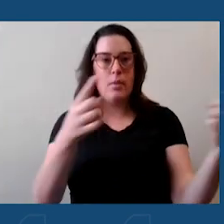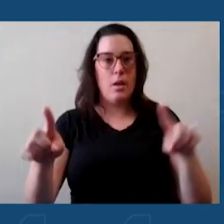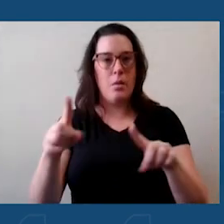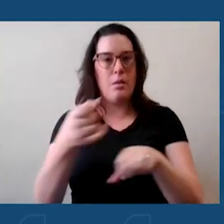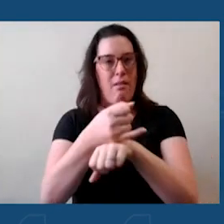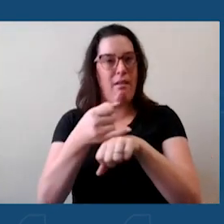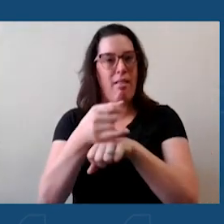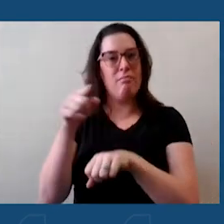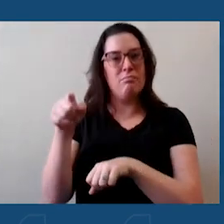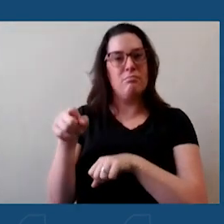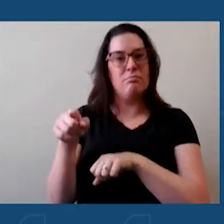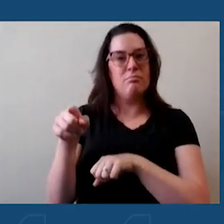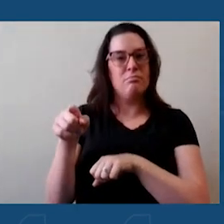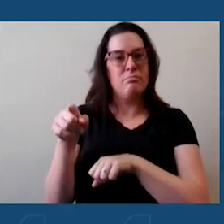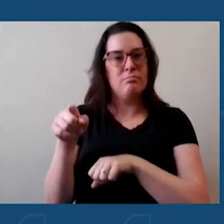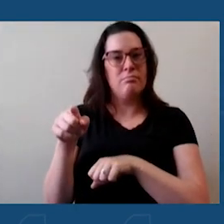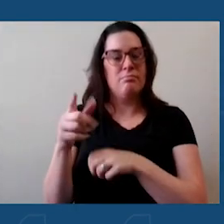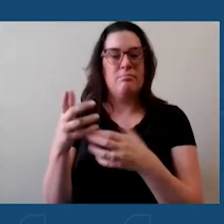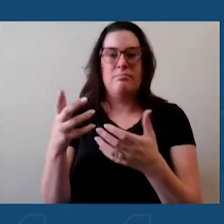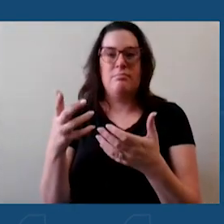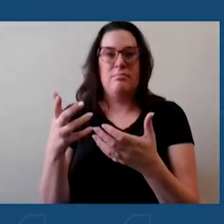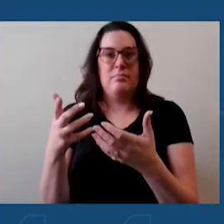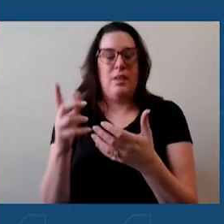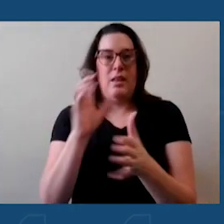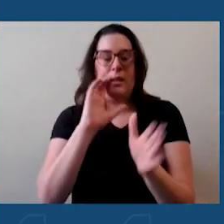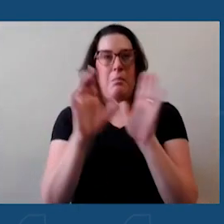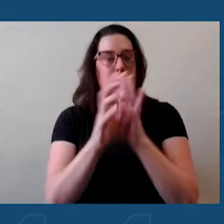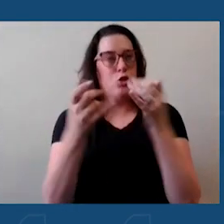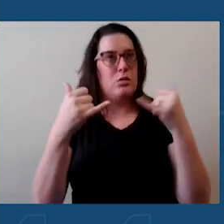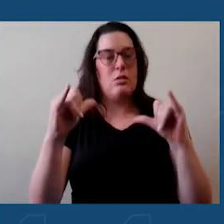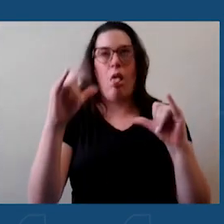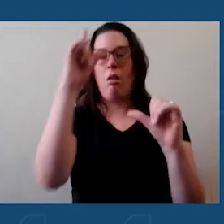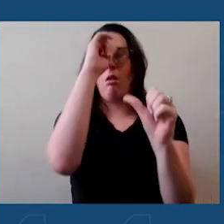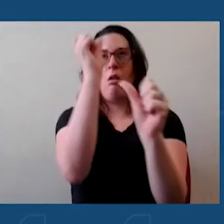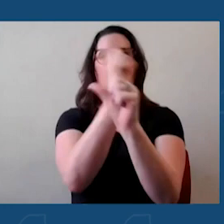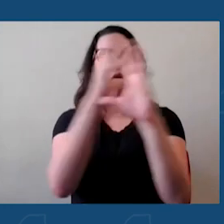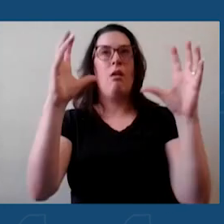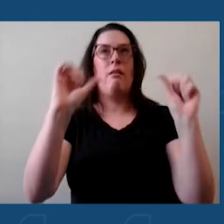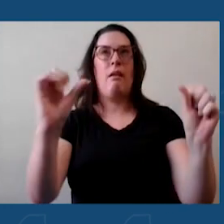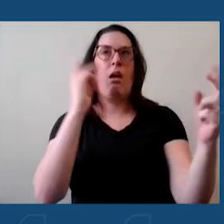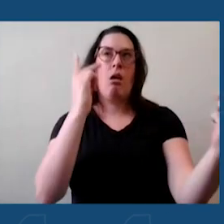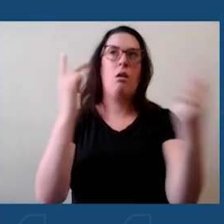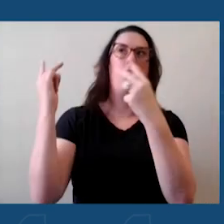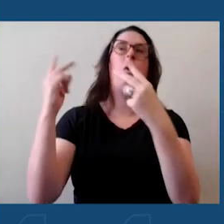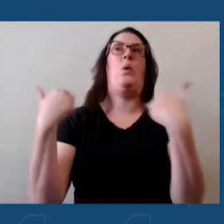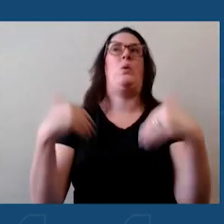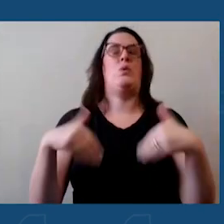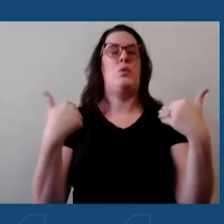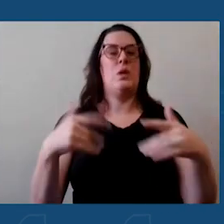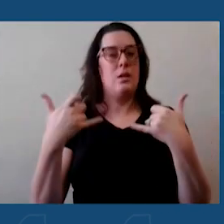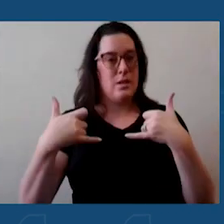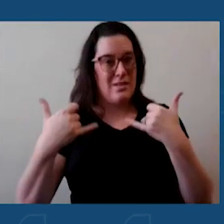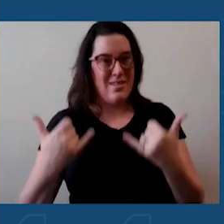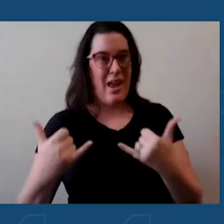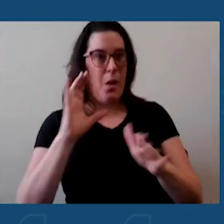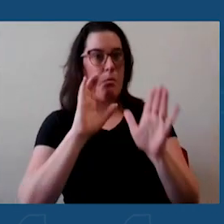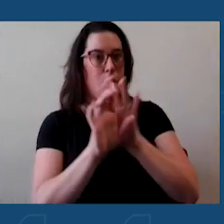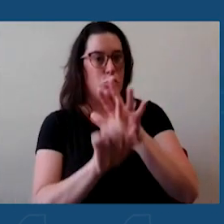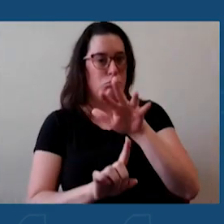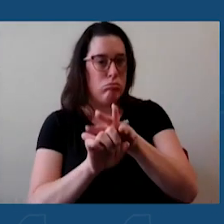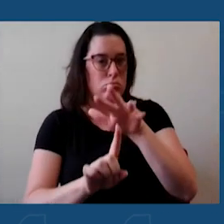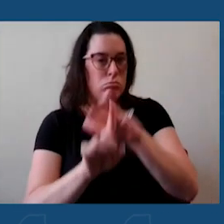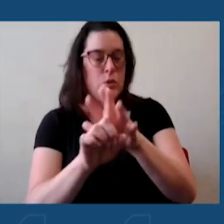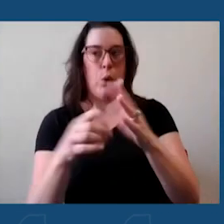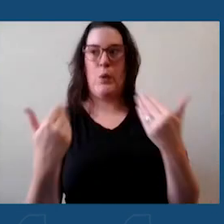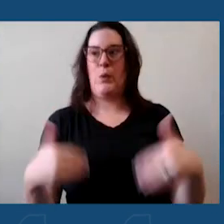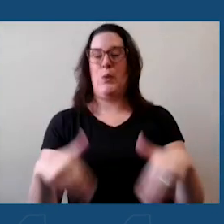island. And the images are still very vivid, and they're starting to emerge this time around from Puerto Rico, and it seems